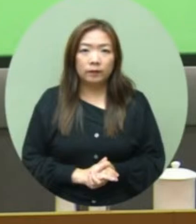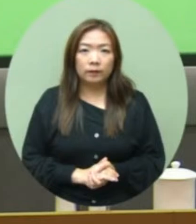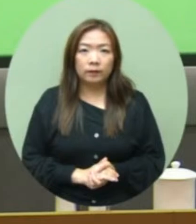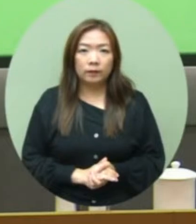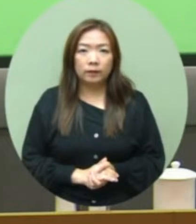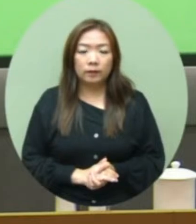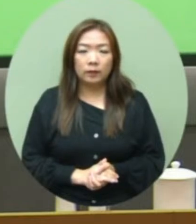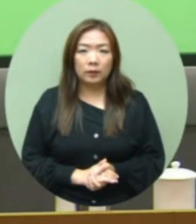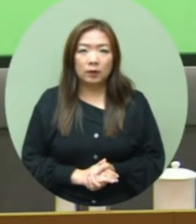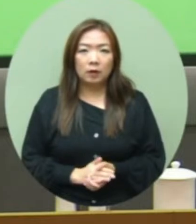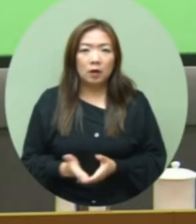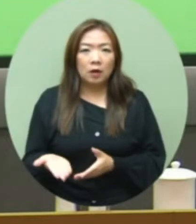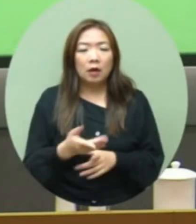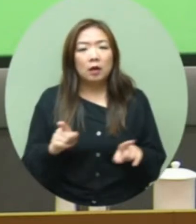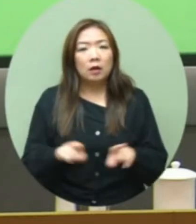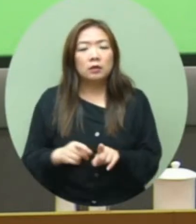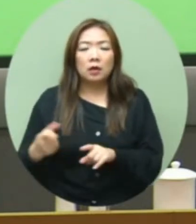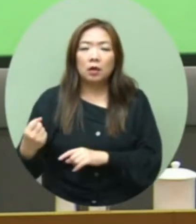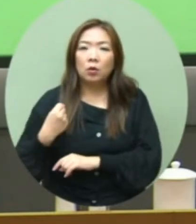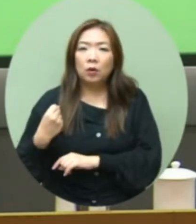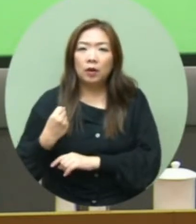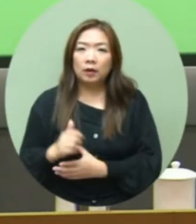proposals.